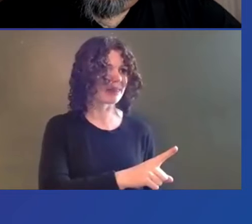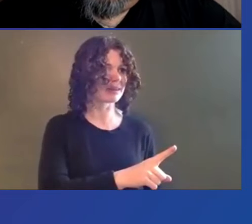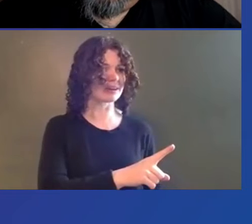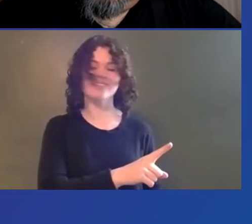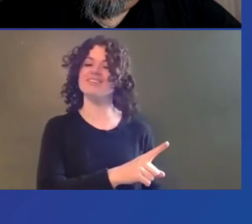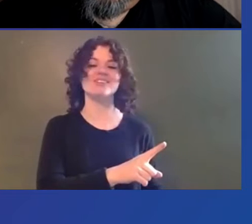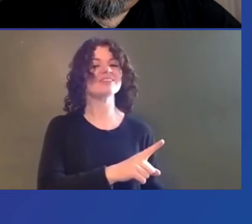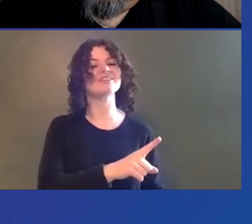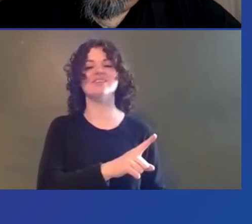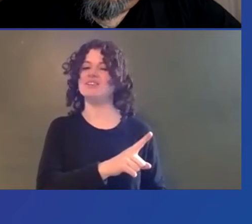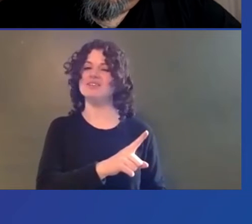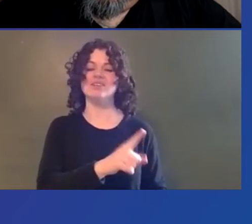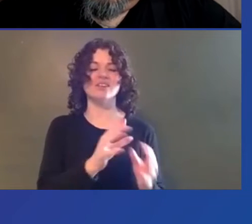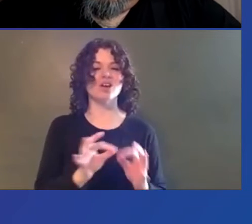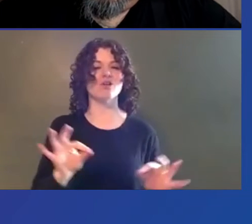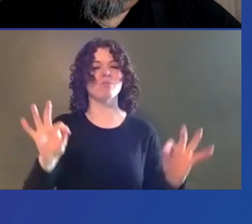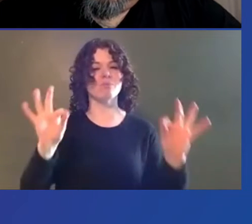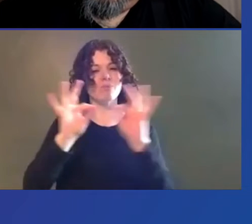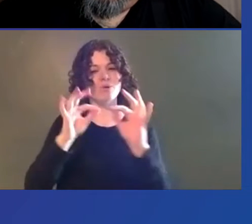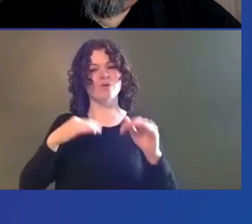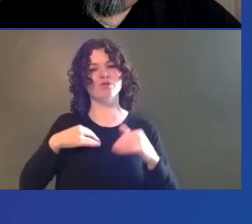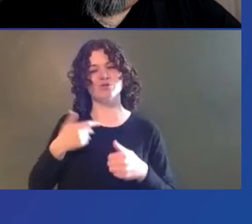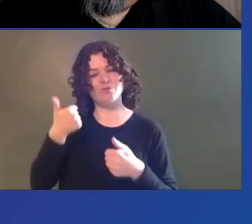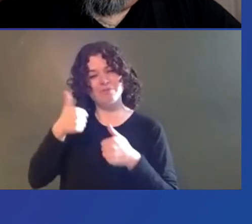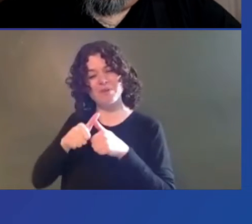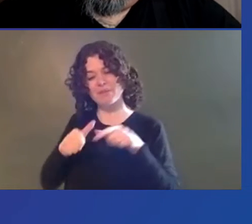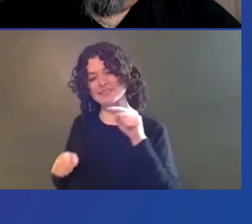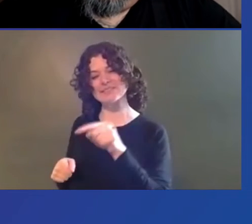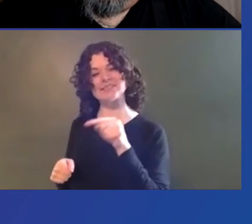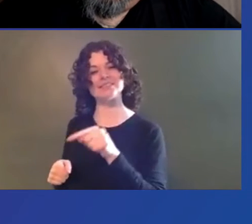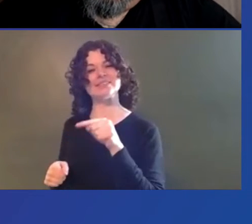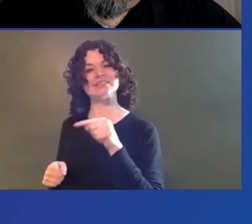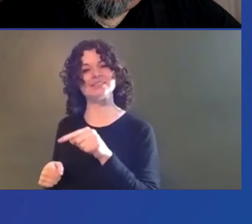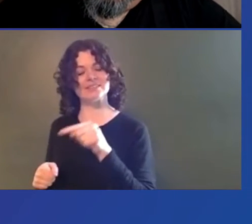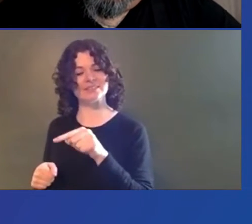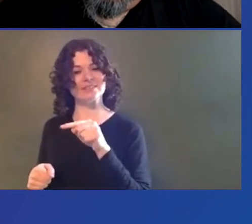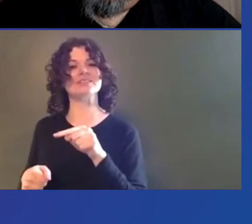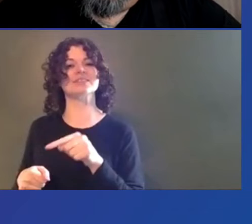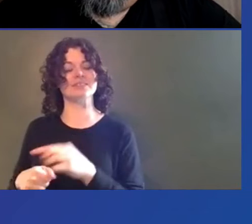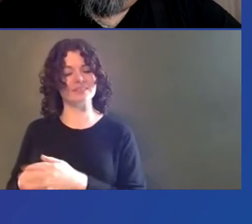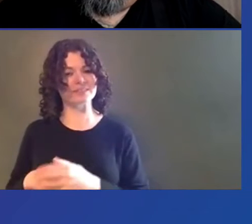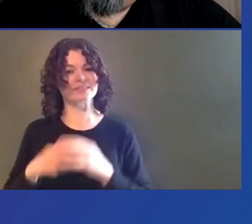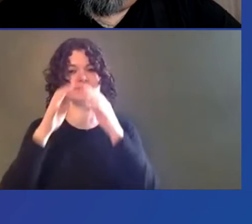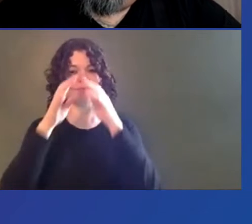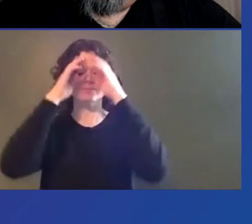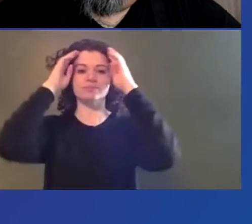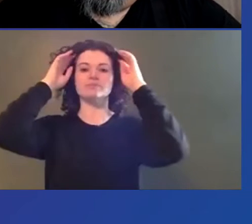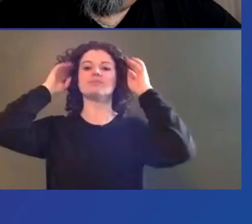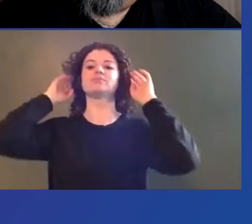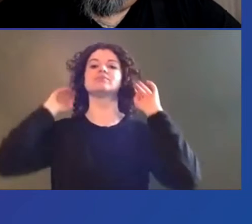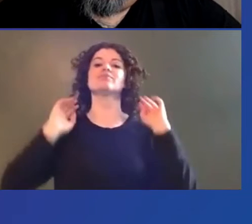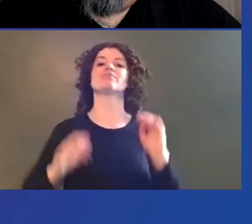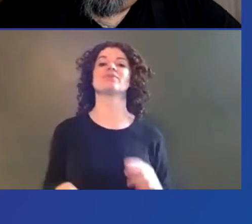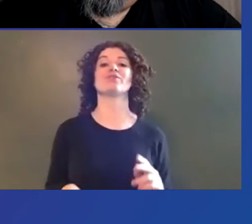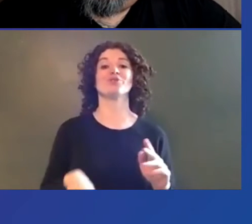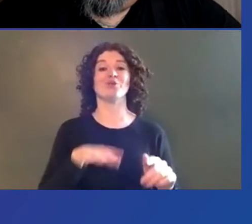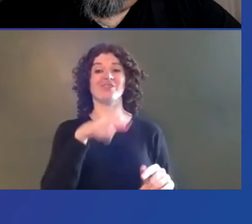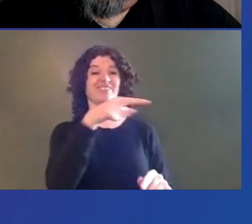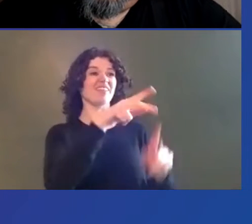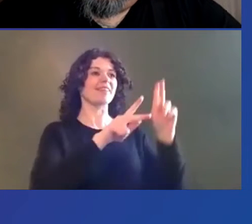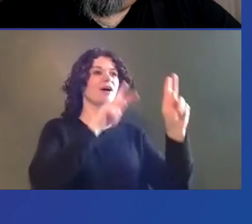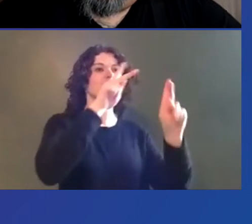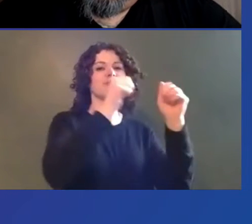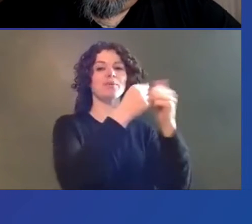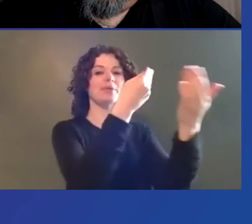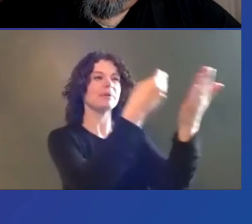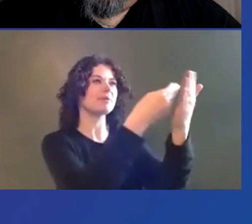the underground for the survival masquerade to exist. Right. So the people with the endowments and the big this and